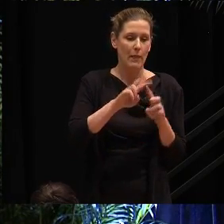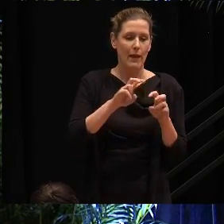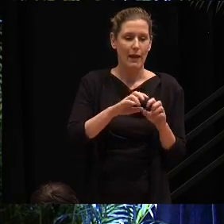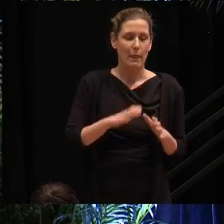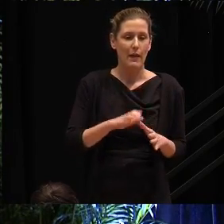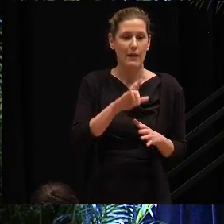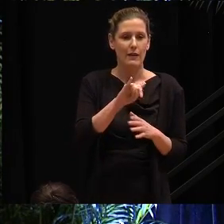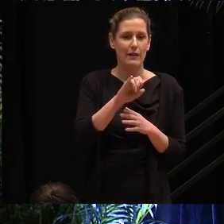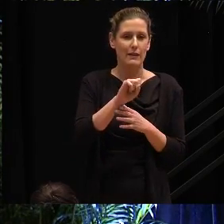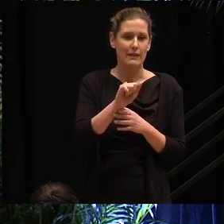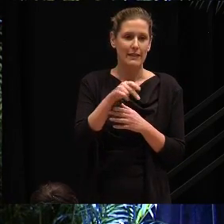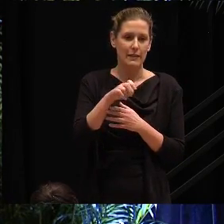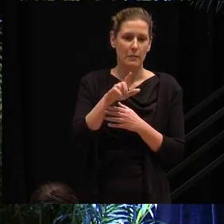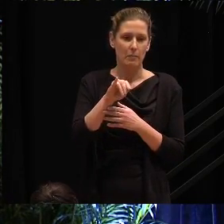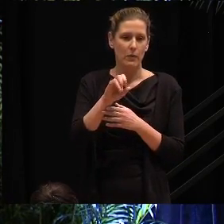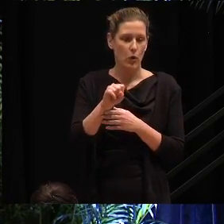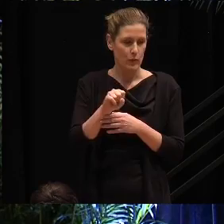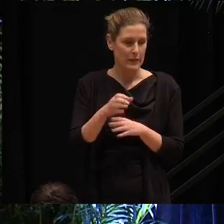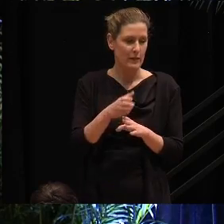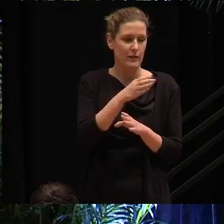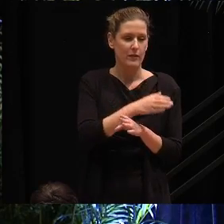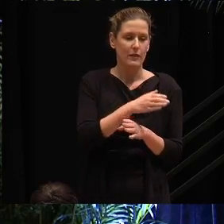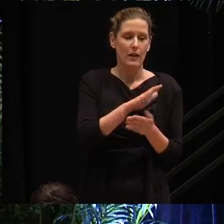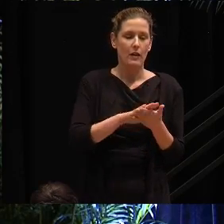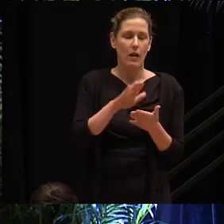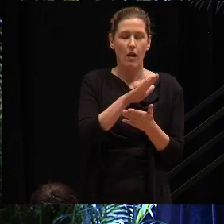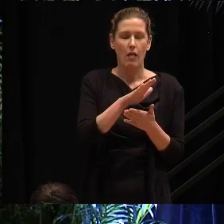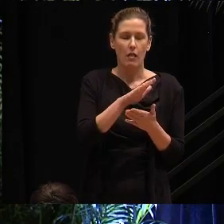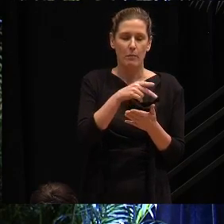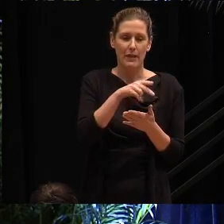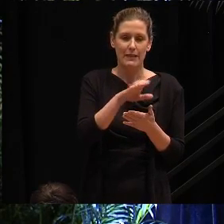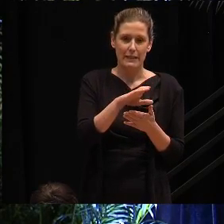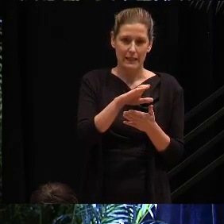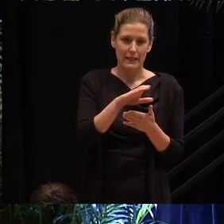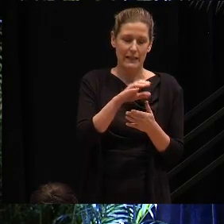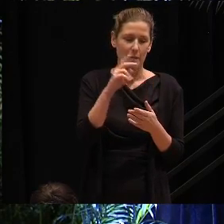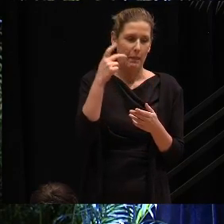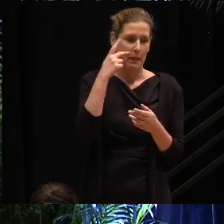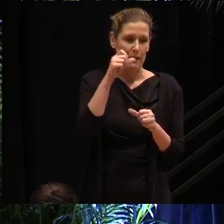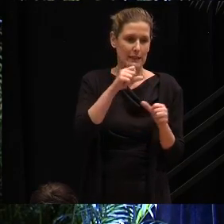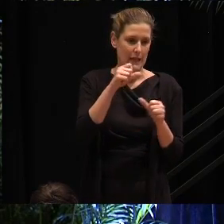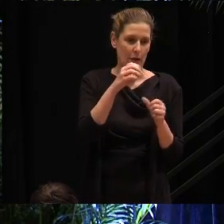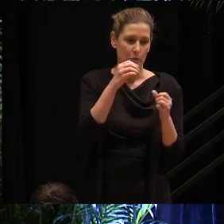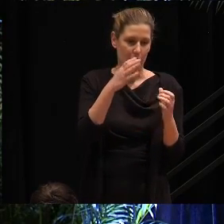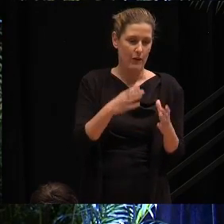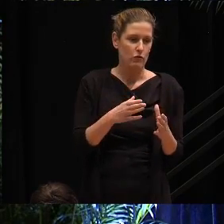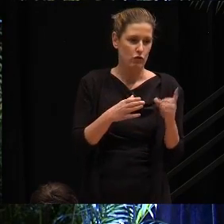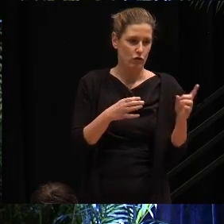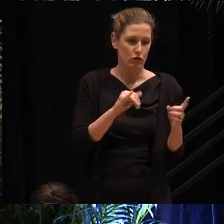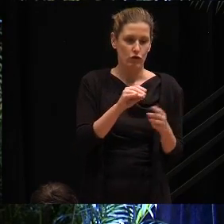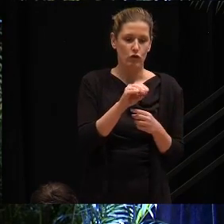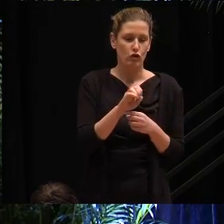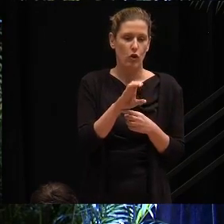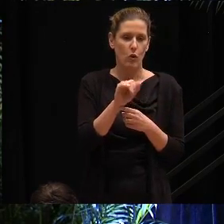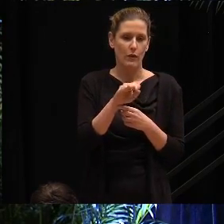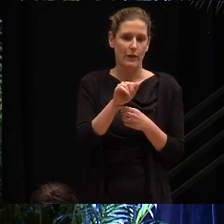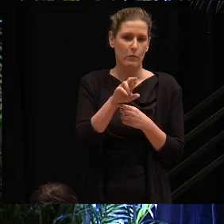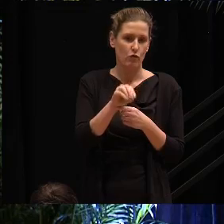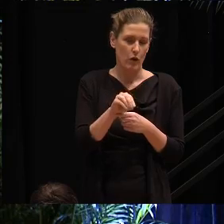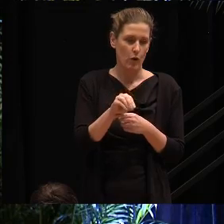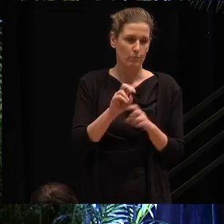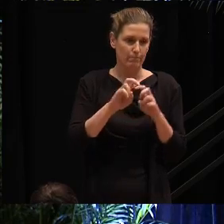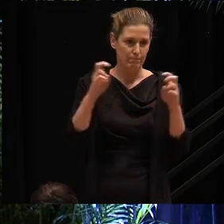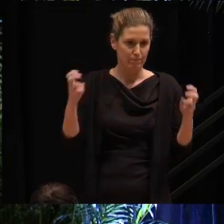analyst Lisa Pelosi, and Providence College political science professor Joe Cammarano. Now, President